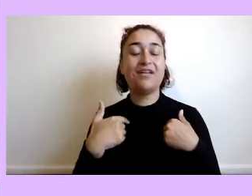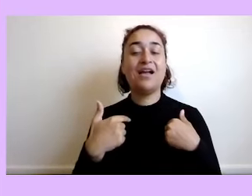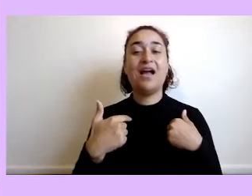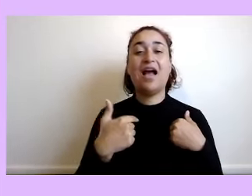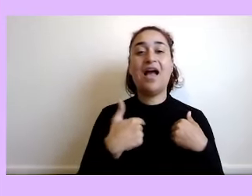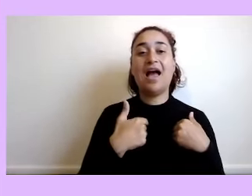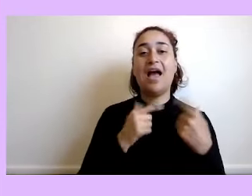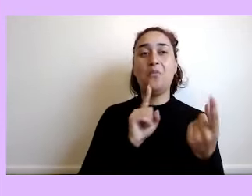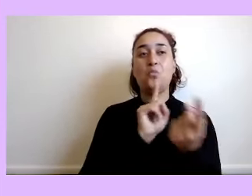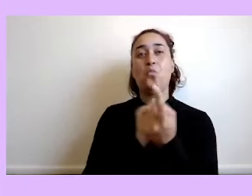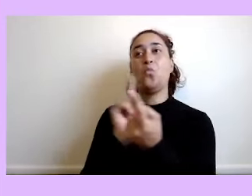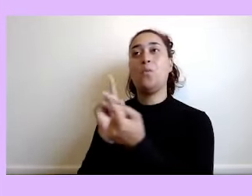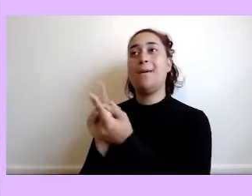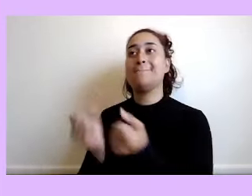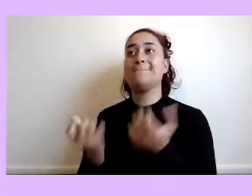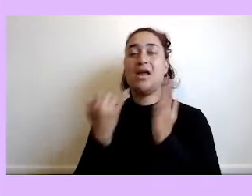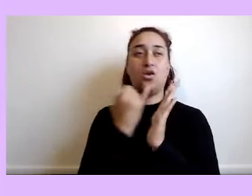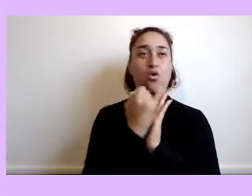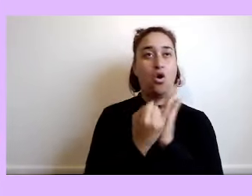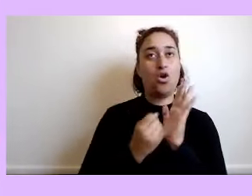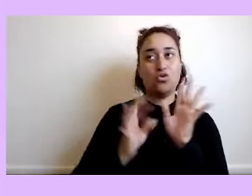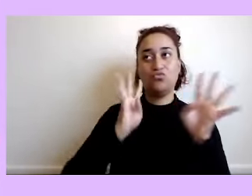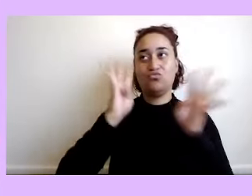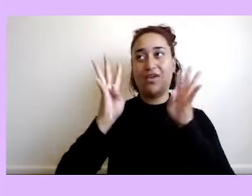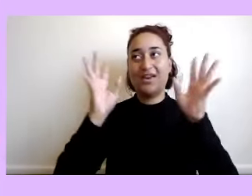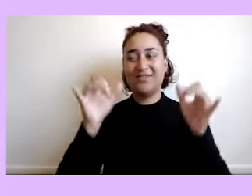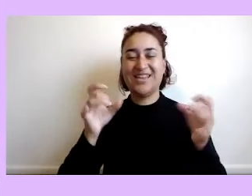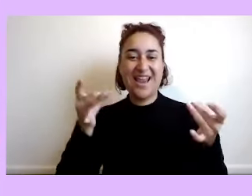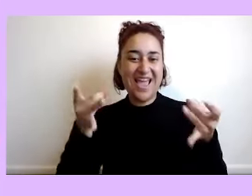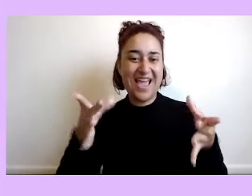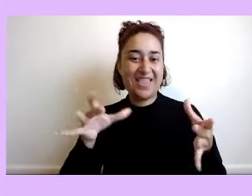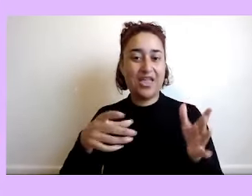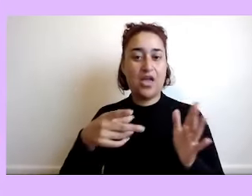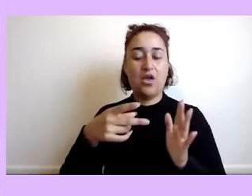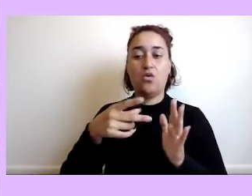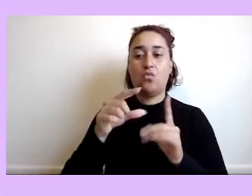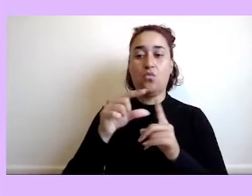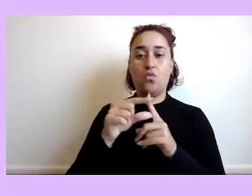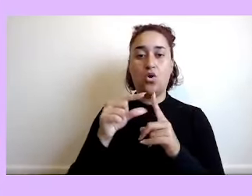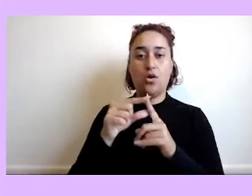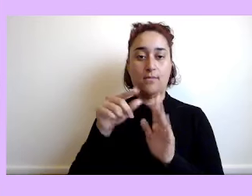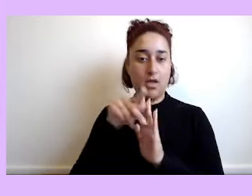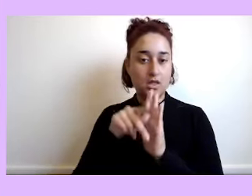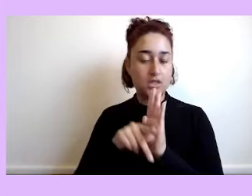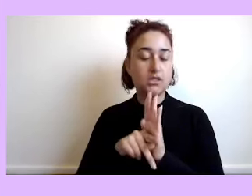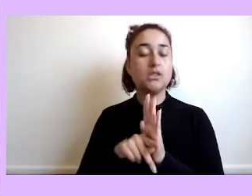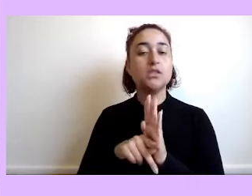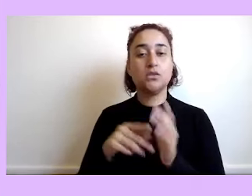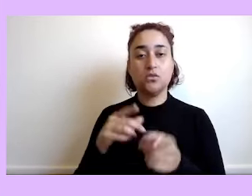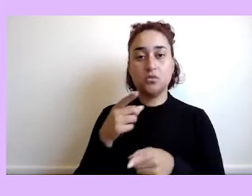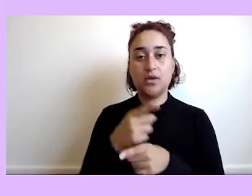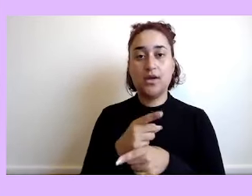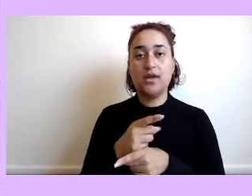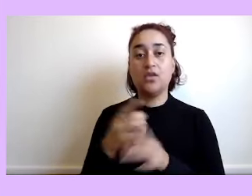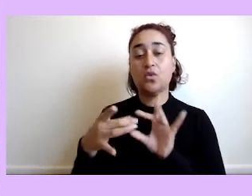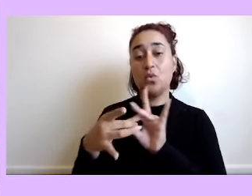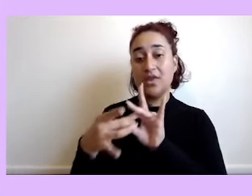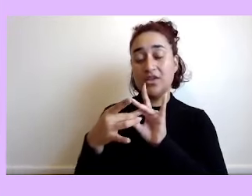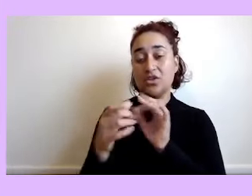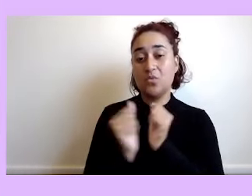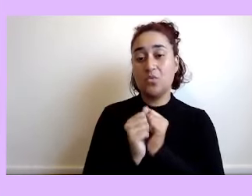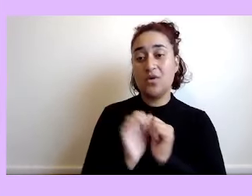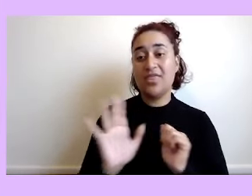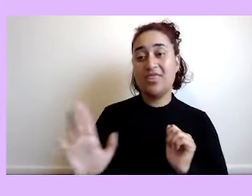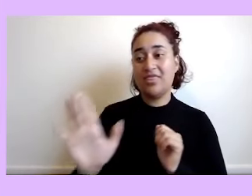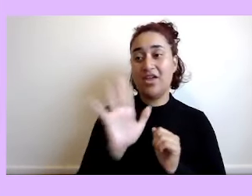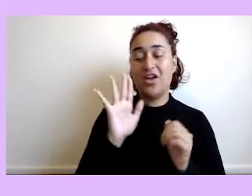many artists and creatives that hate that word because there's trauma associated with it, right? Their relationship with their city